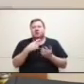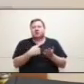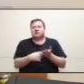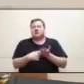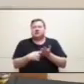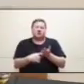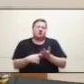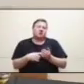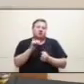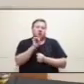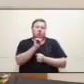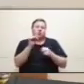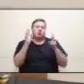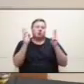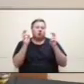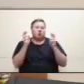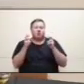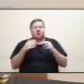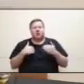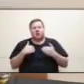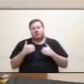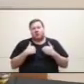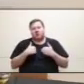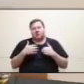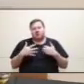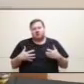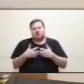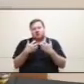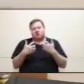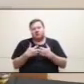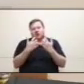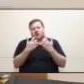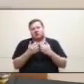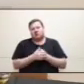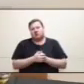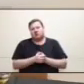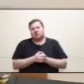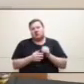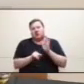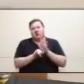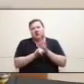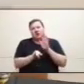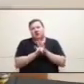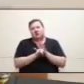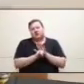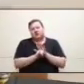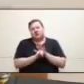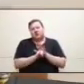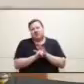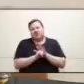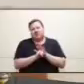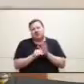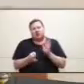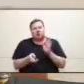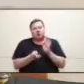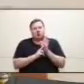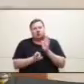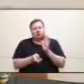you term administrative challenges in identifying and